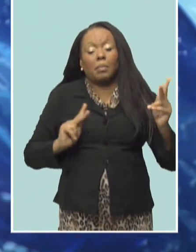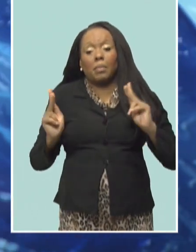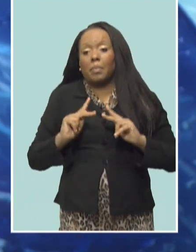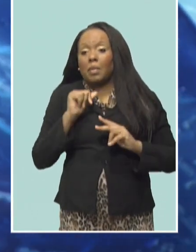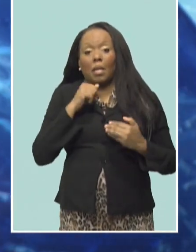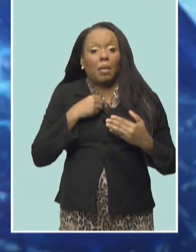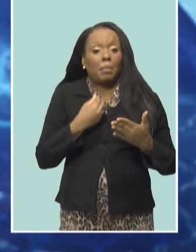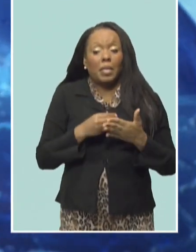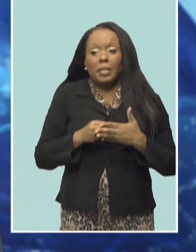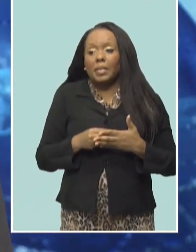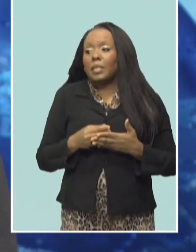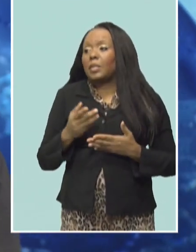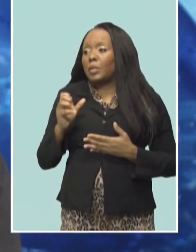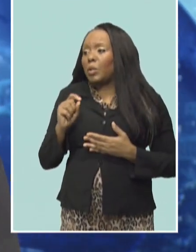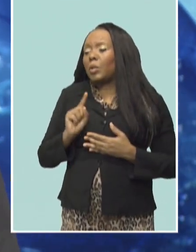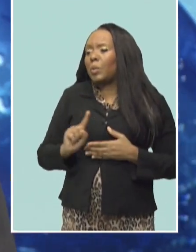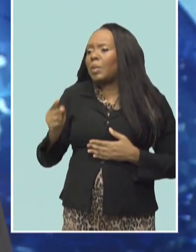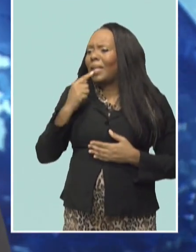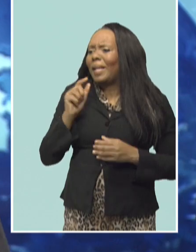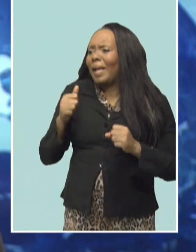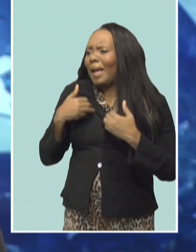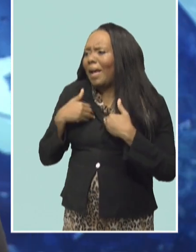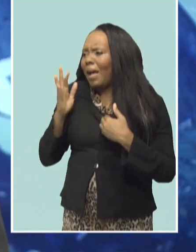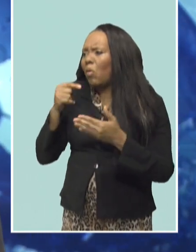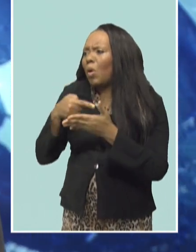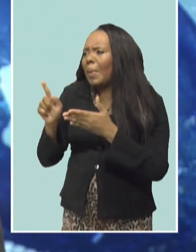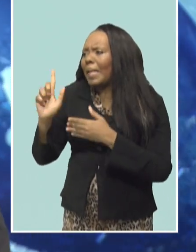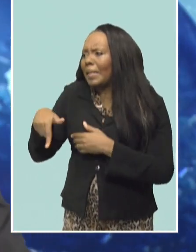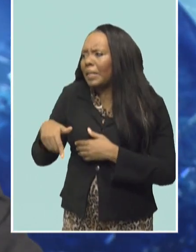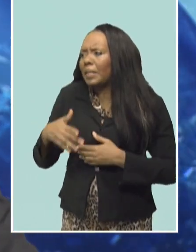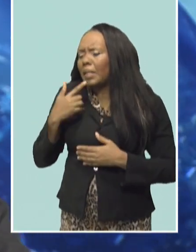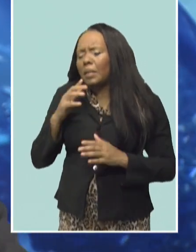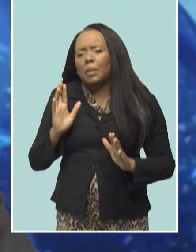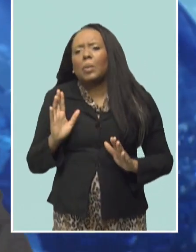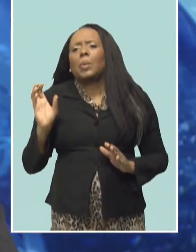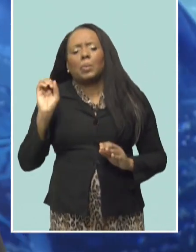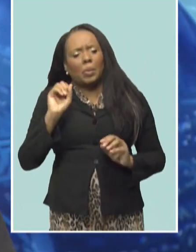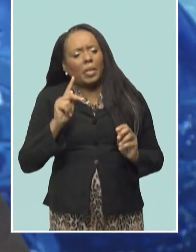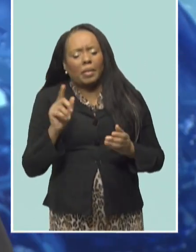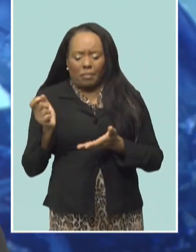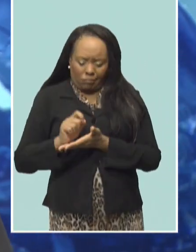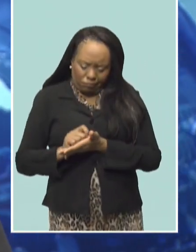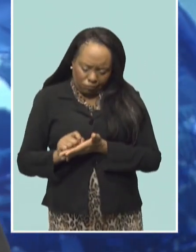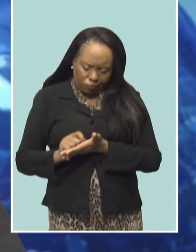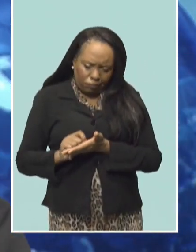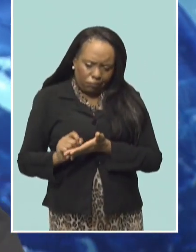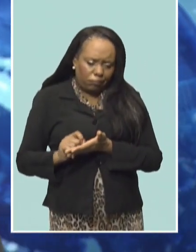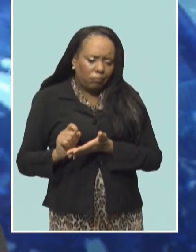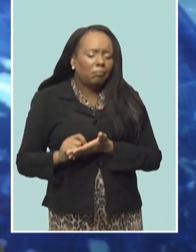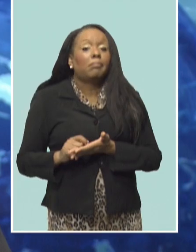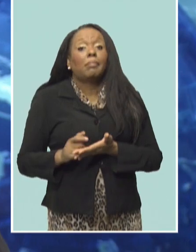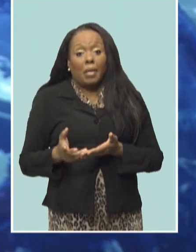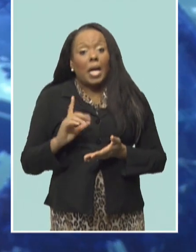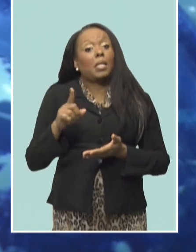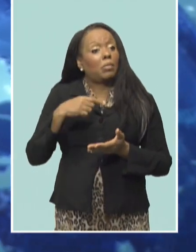to eat, you know? And these are the kind of values and the kind of things that we did that made